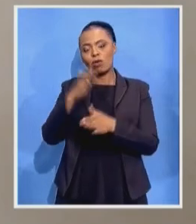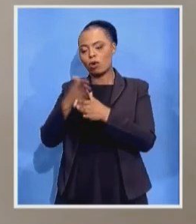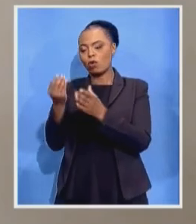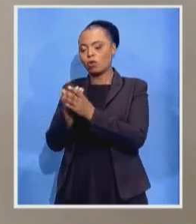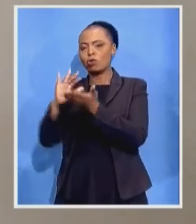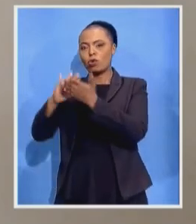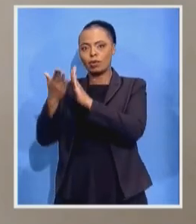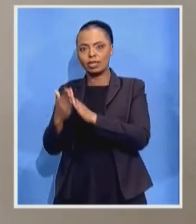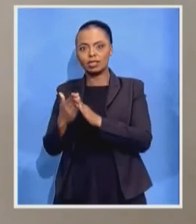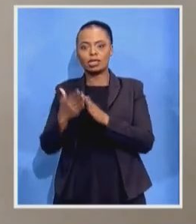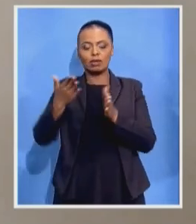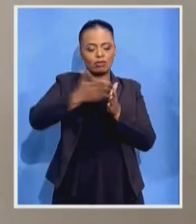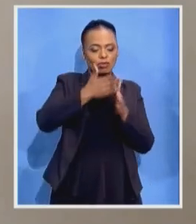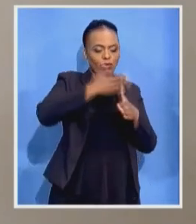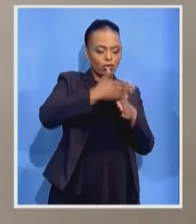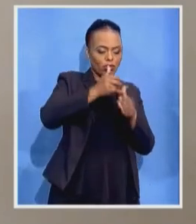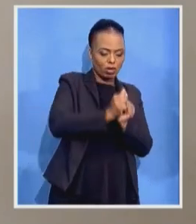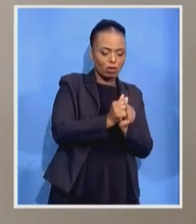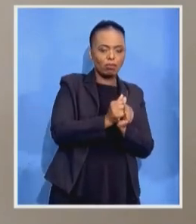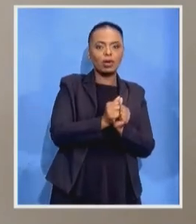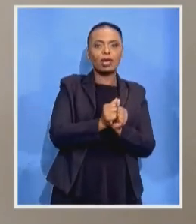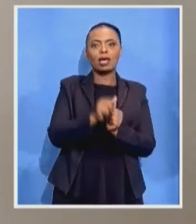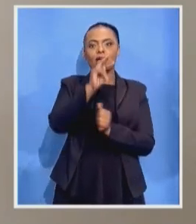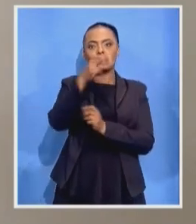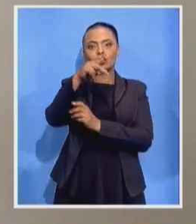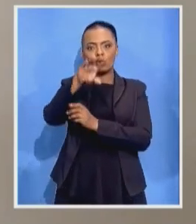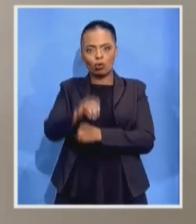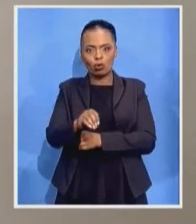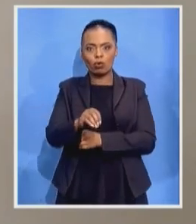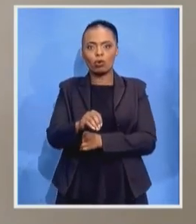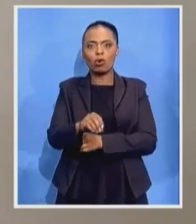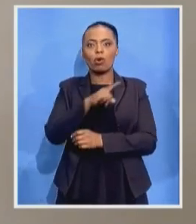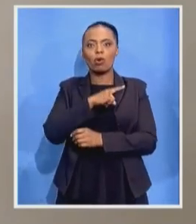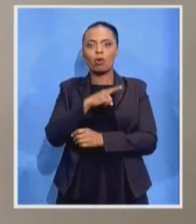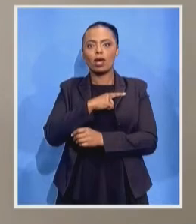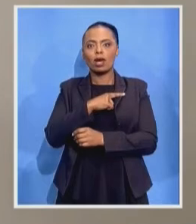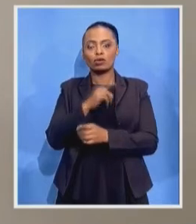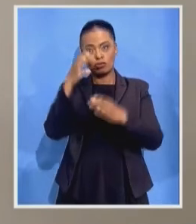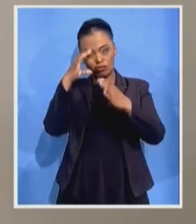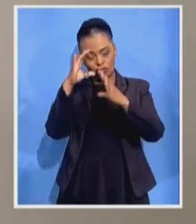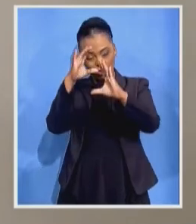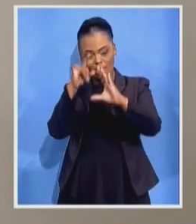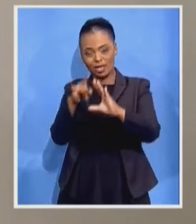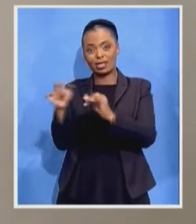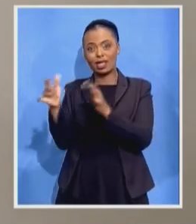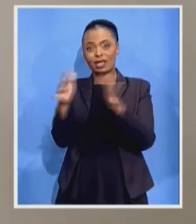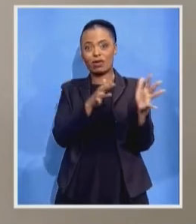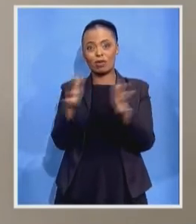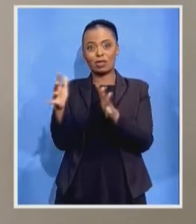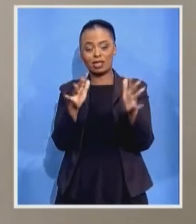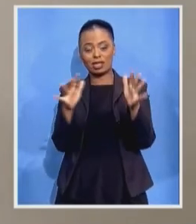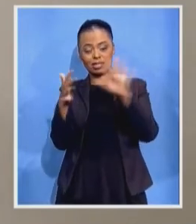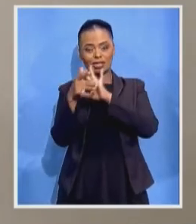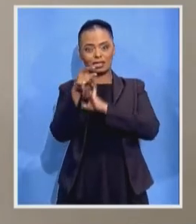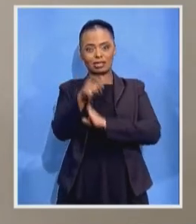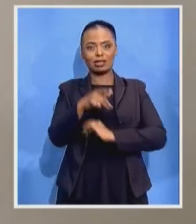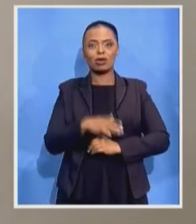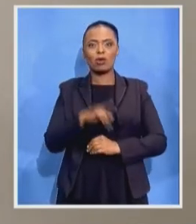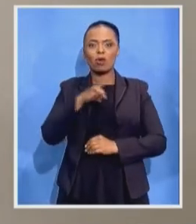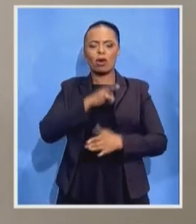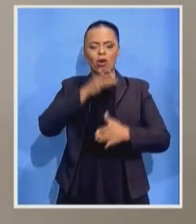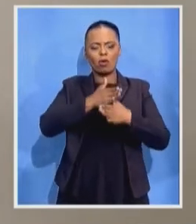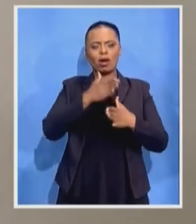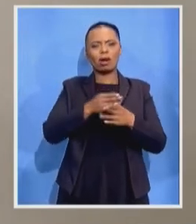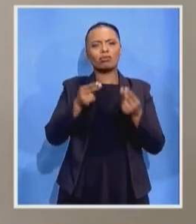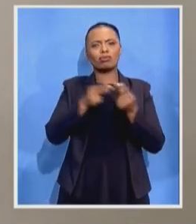environmental destruction. The Wentworth community, for instance, has for years been fighting a lone battle against the